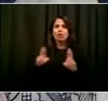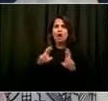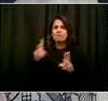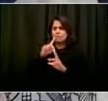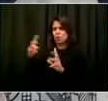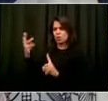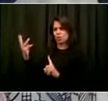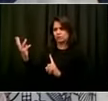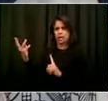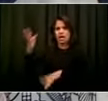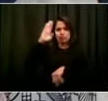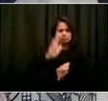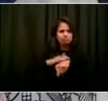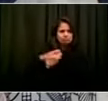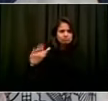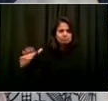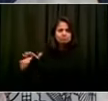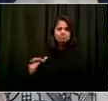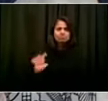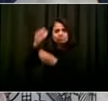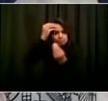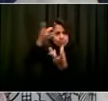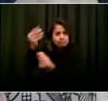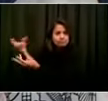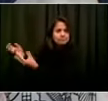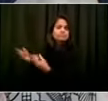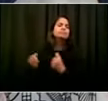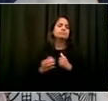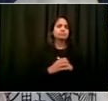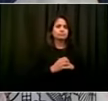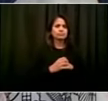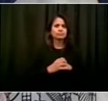Okay. But just to be 100% clear